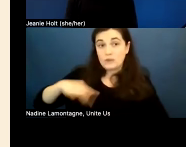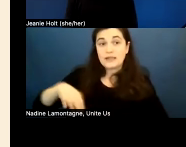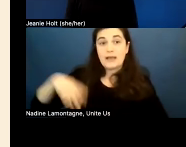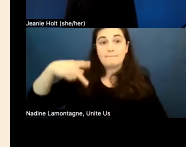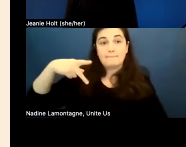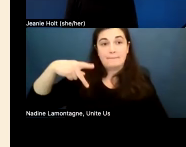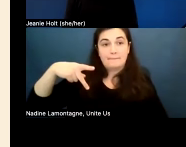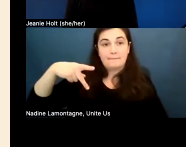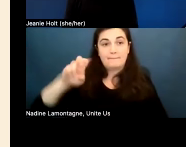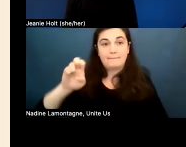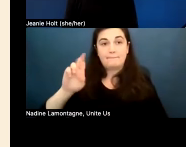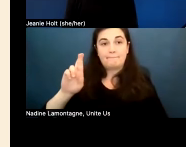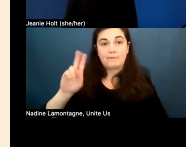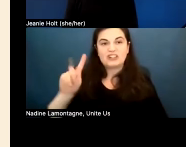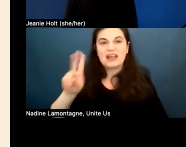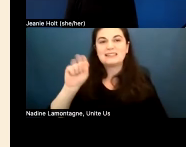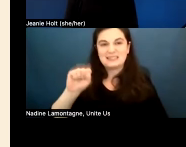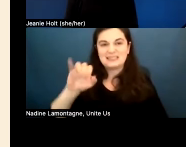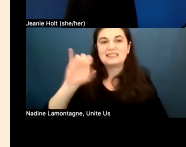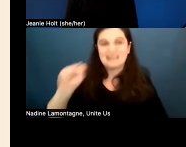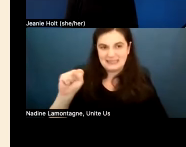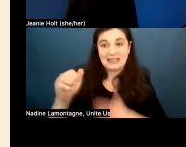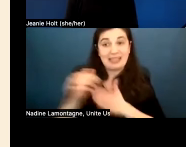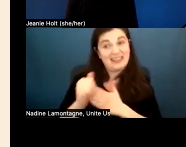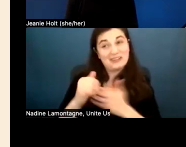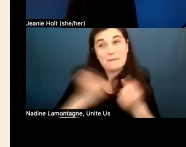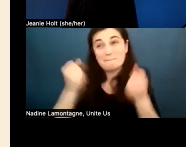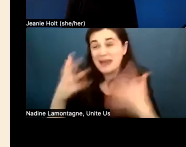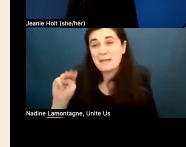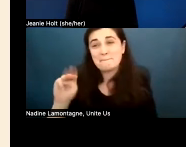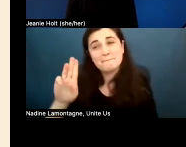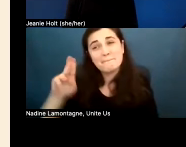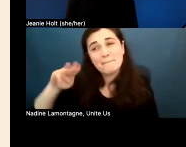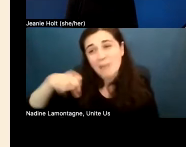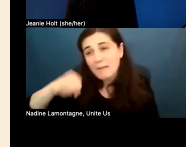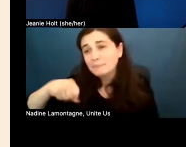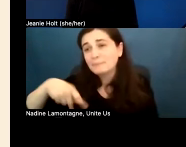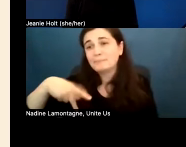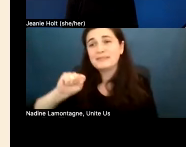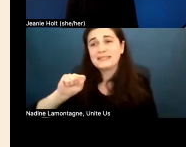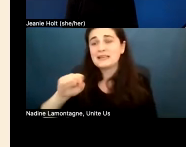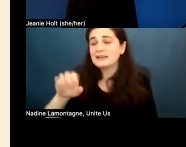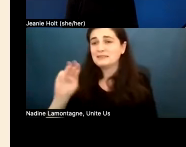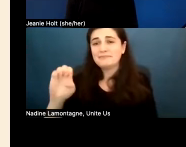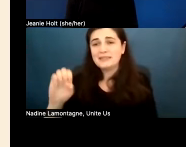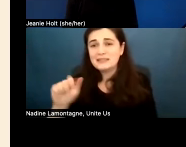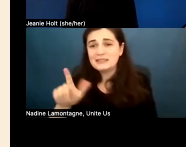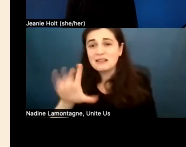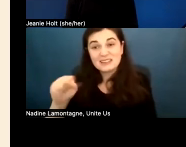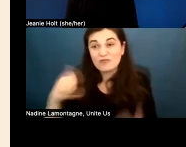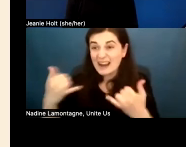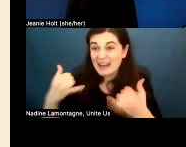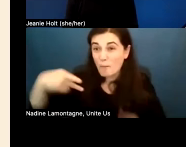We had the chickenpox outbreak in my daycare, mumps and measles. I'm sure you guys are tracking what's going on with polio in New York and